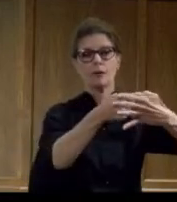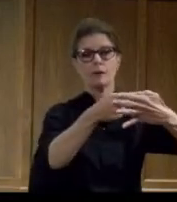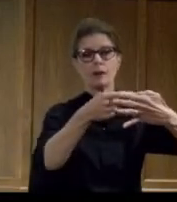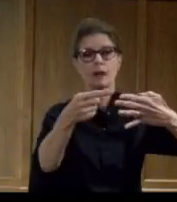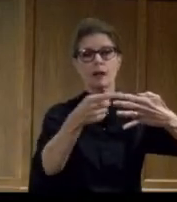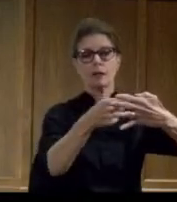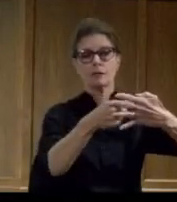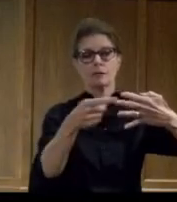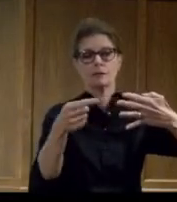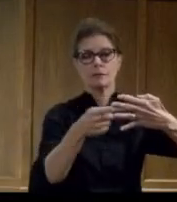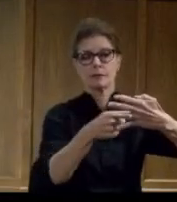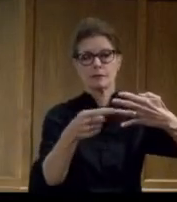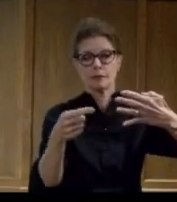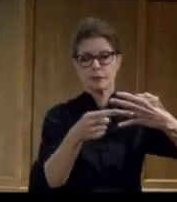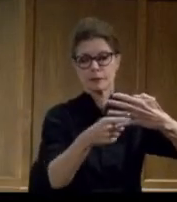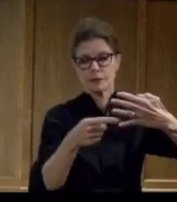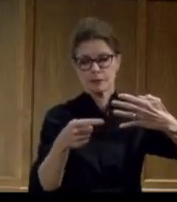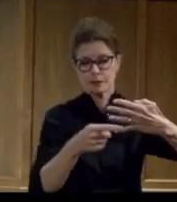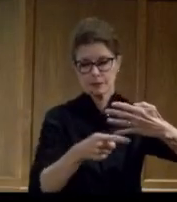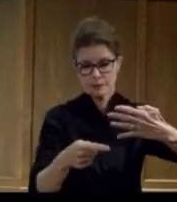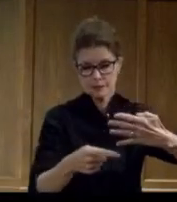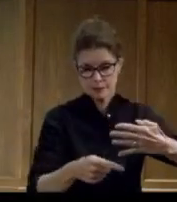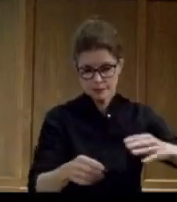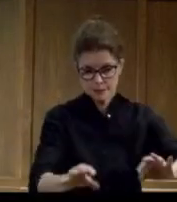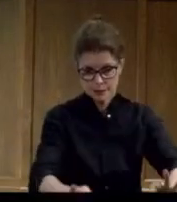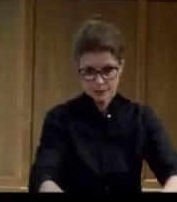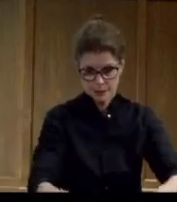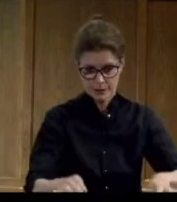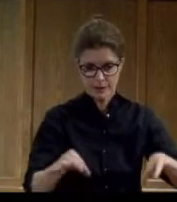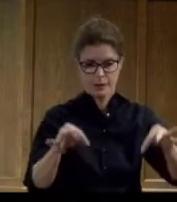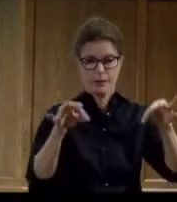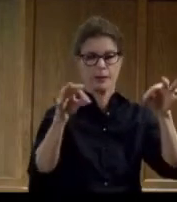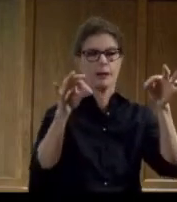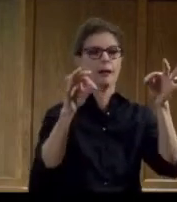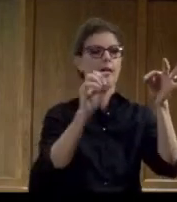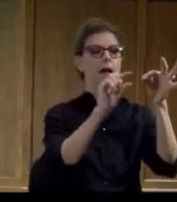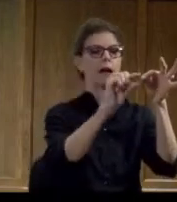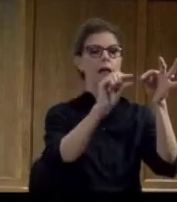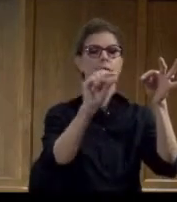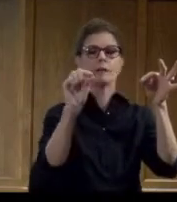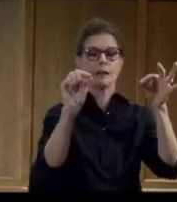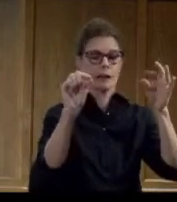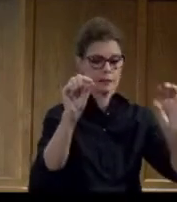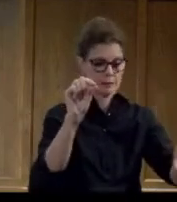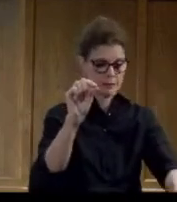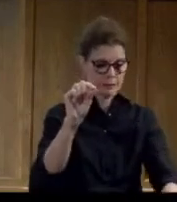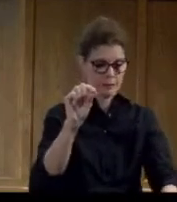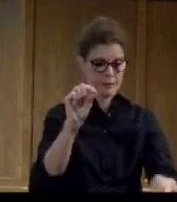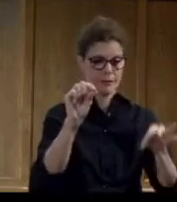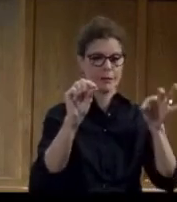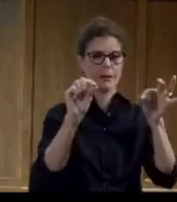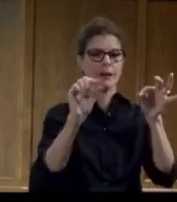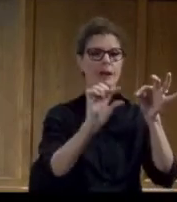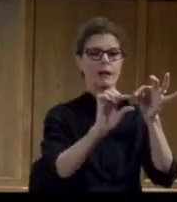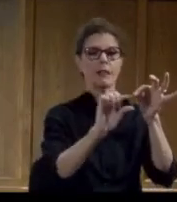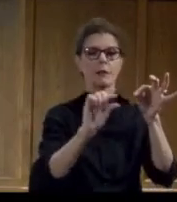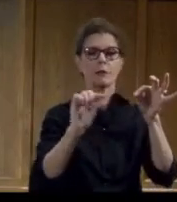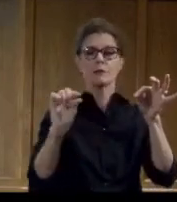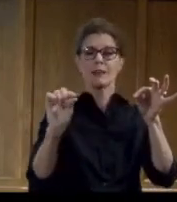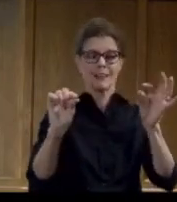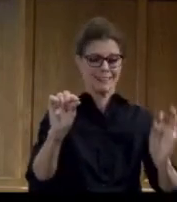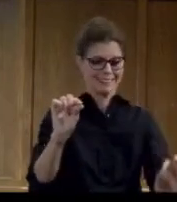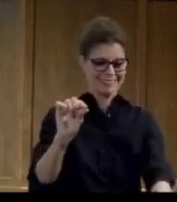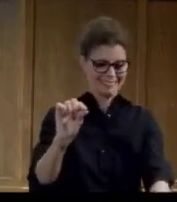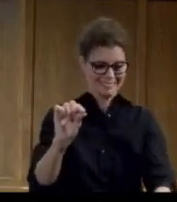there. And so, I mean, it took a lot of people and a lot of computer programs in about 3 months, but eventually they put together